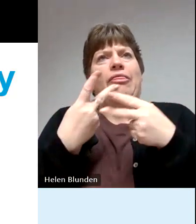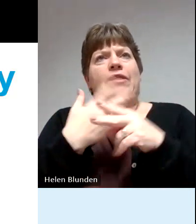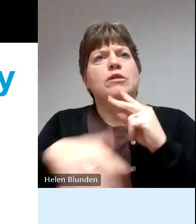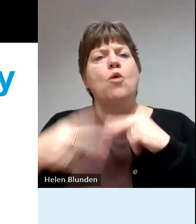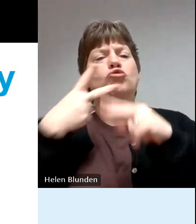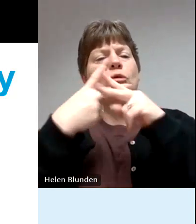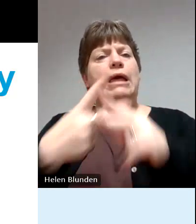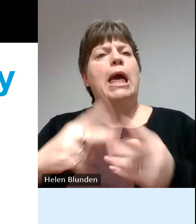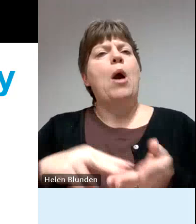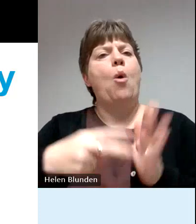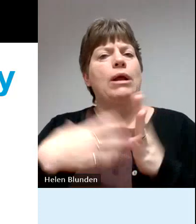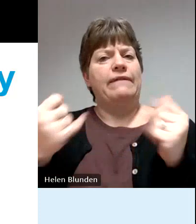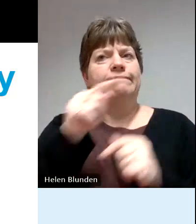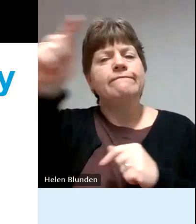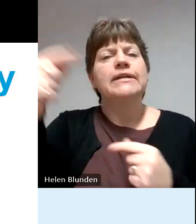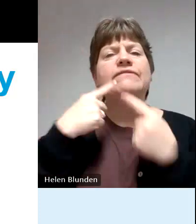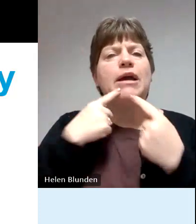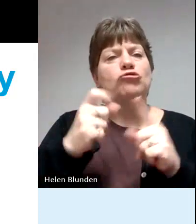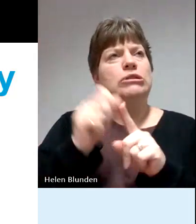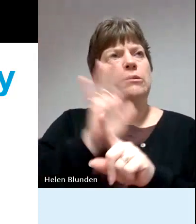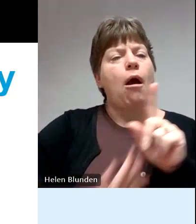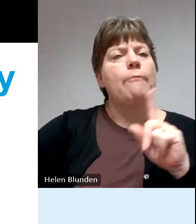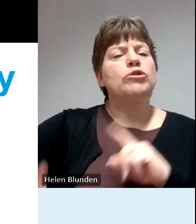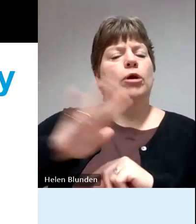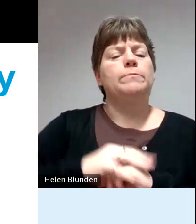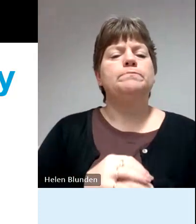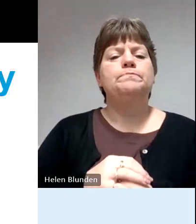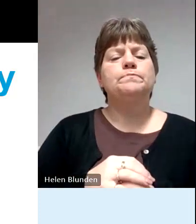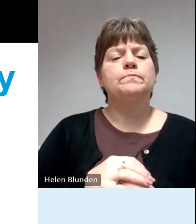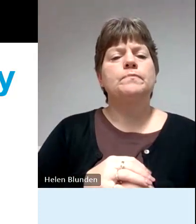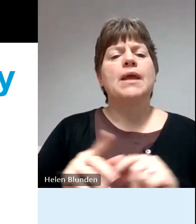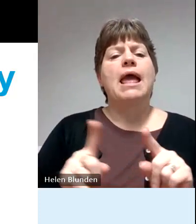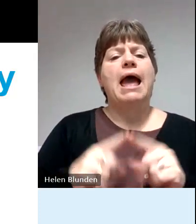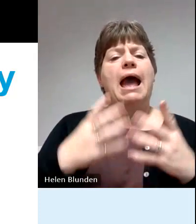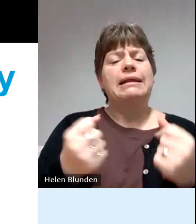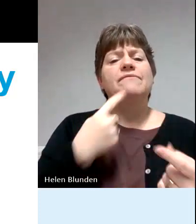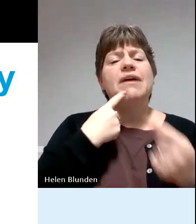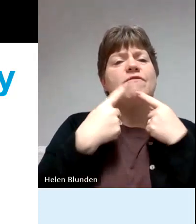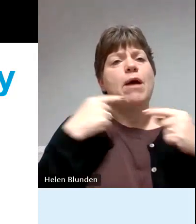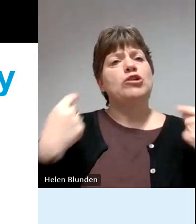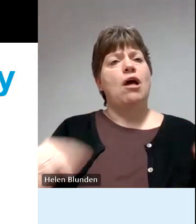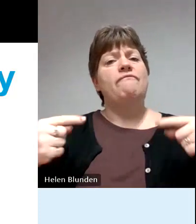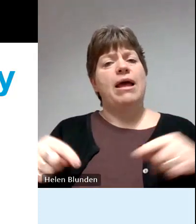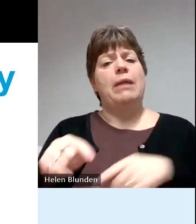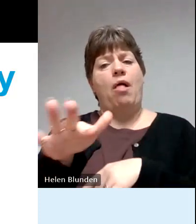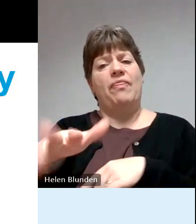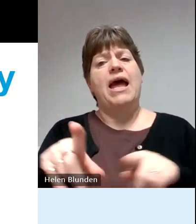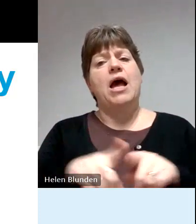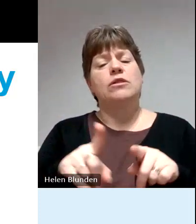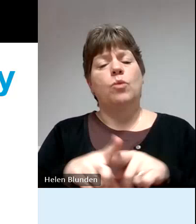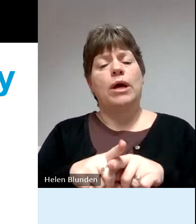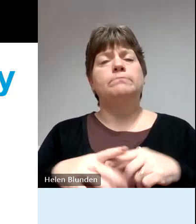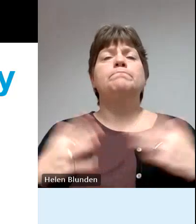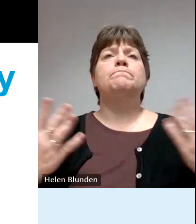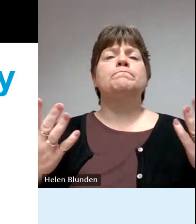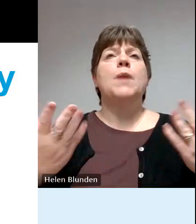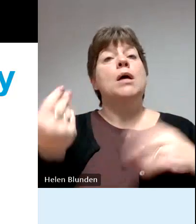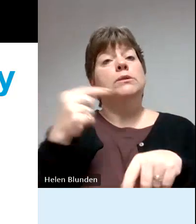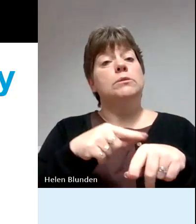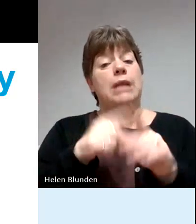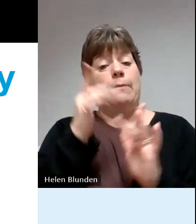care organisations in Derbyshire run, and there's information available on there as well. Often the